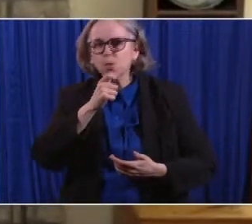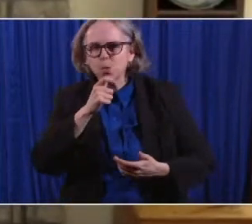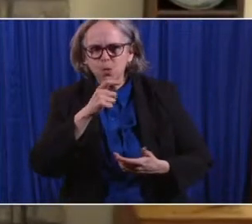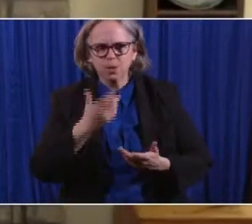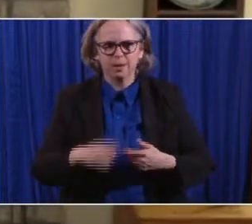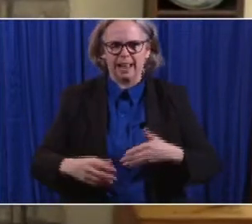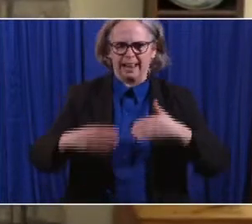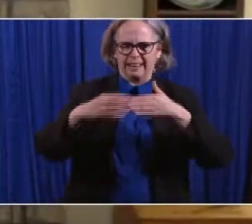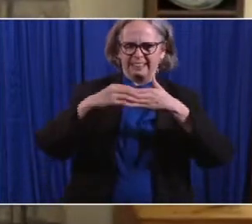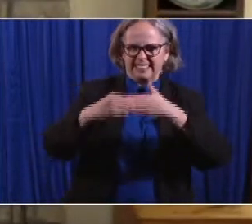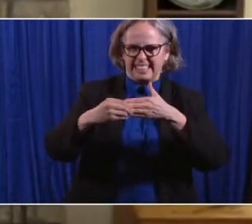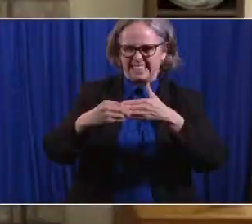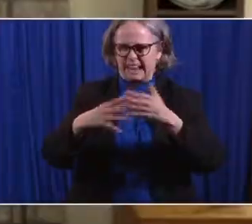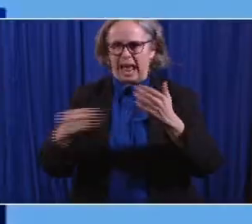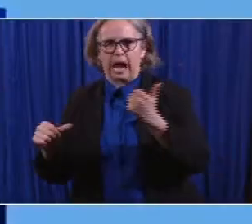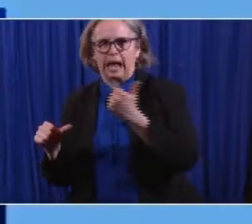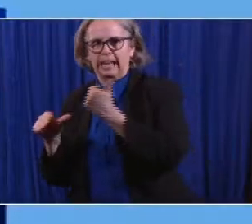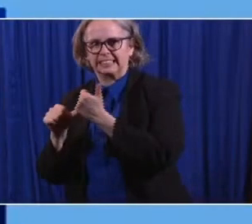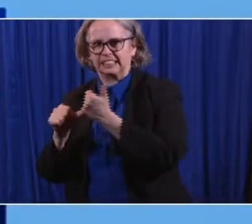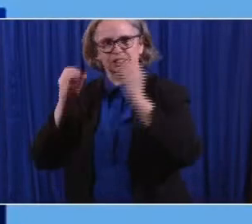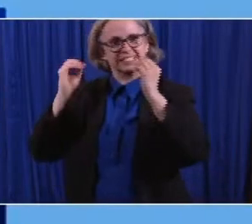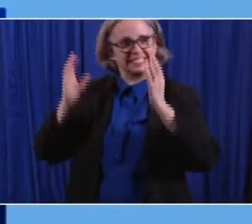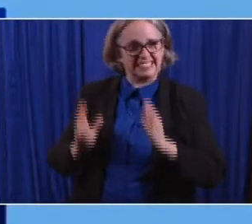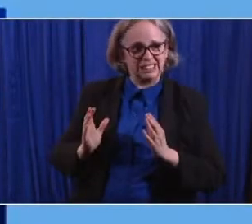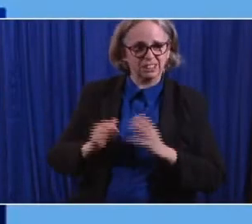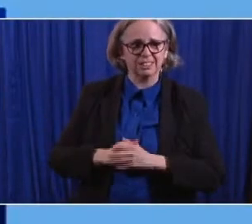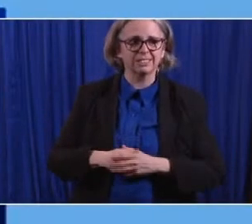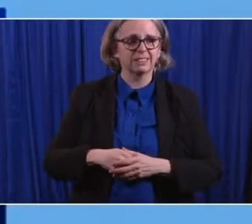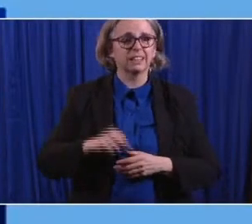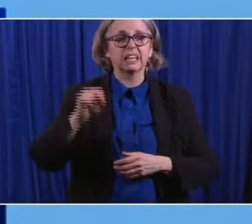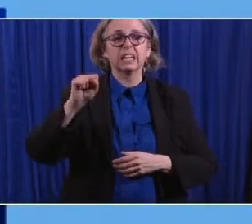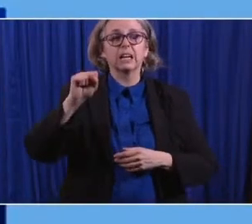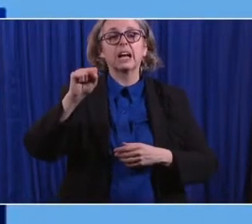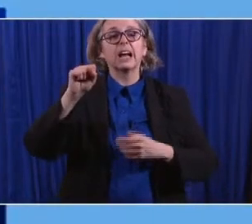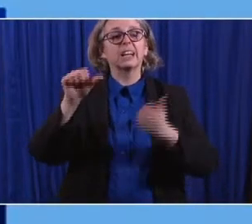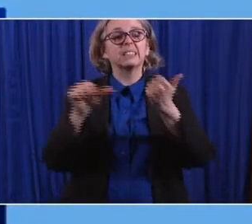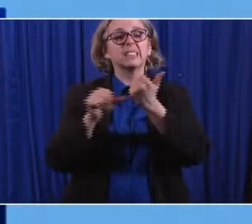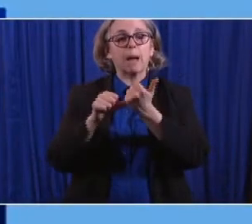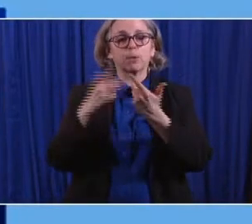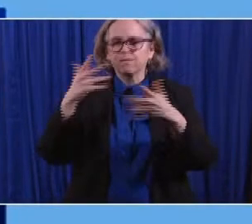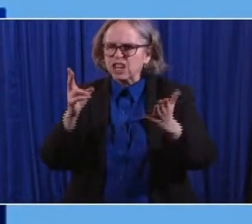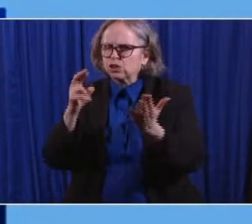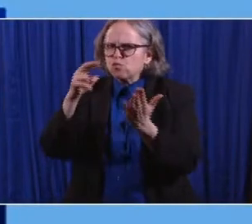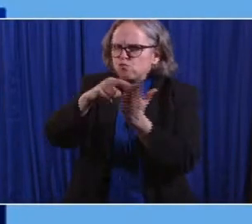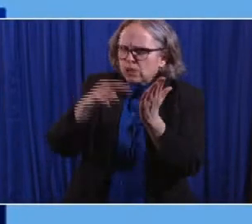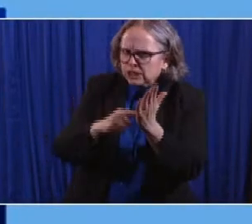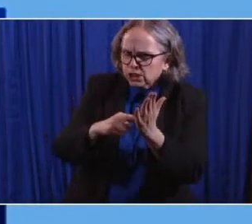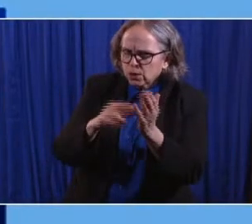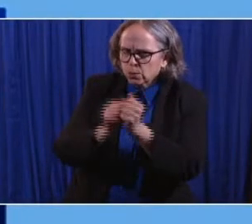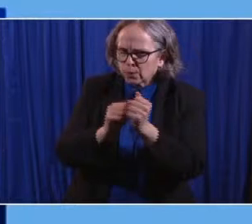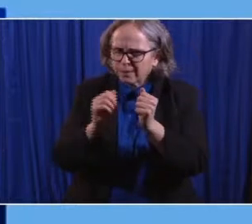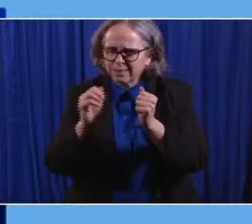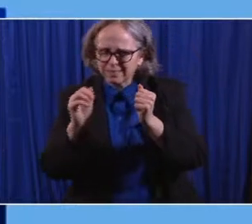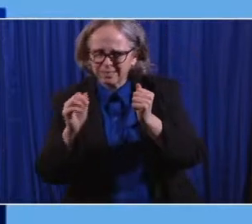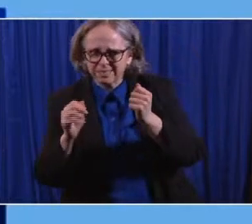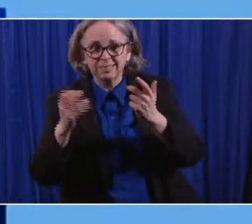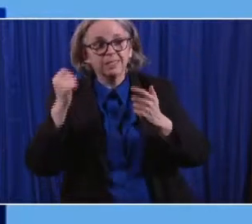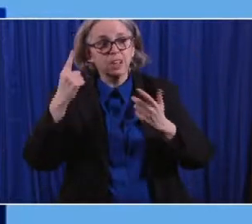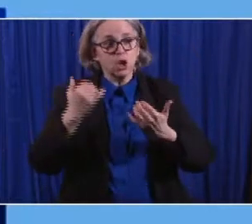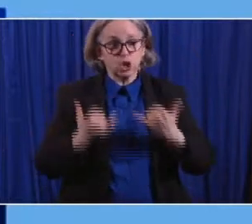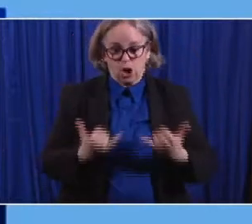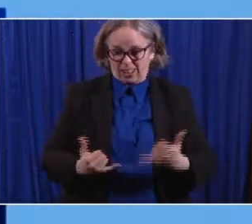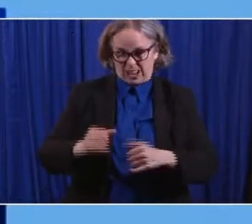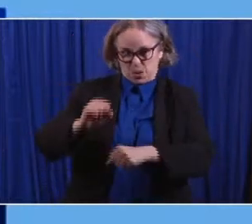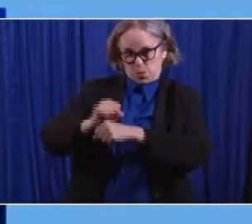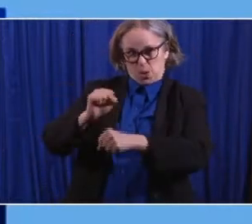and substitutes who are enrolled in Ohio's professional registry, who are currently working in open child care and